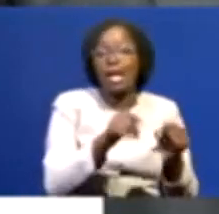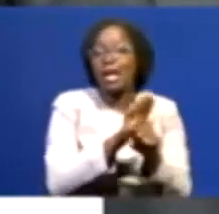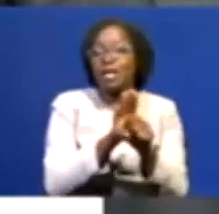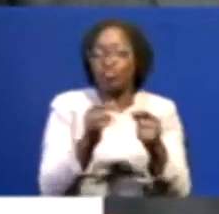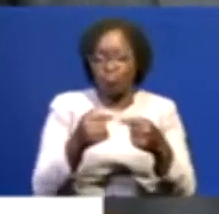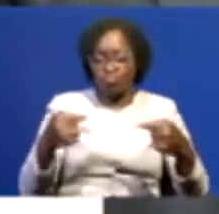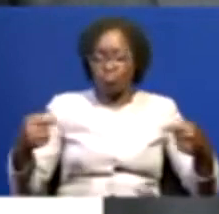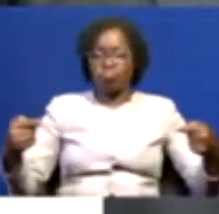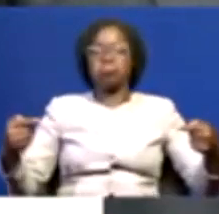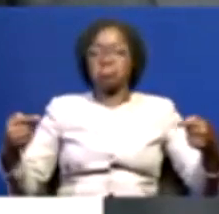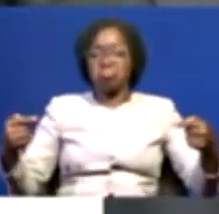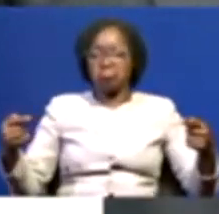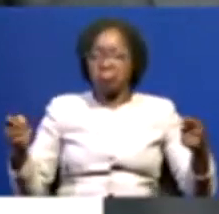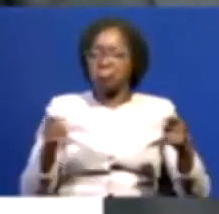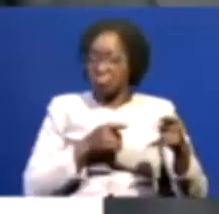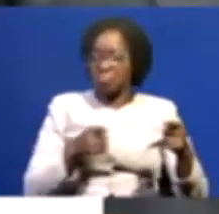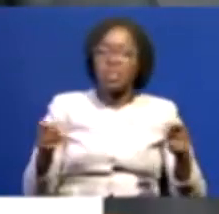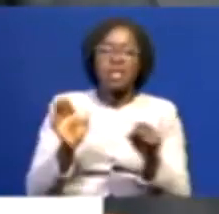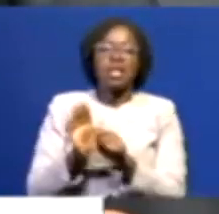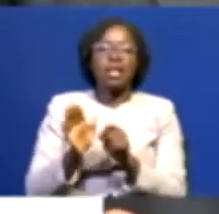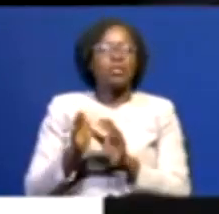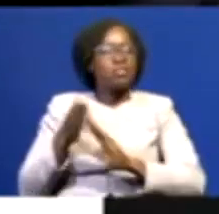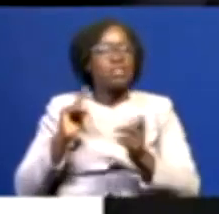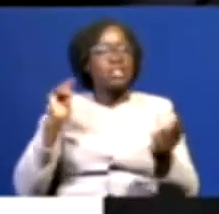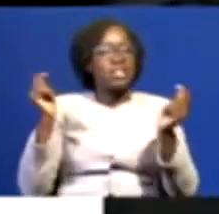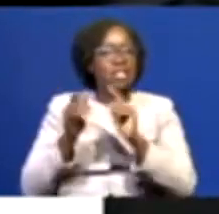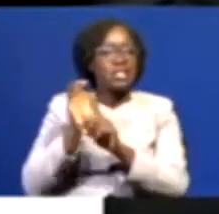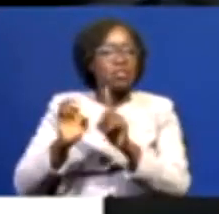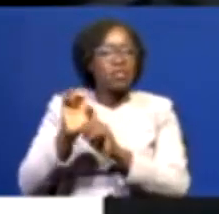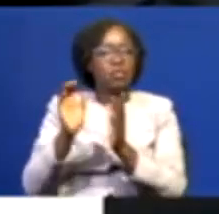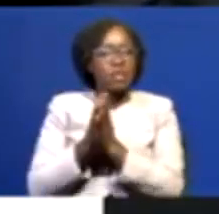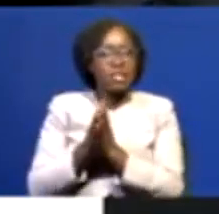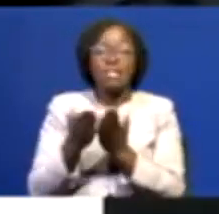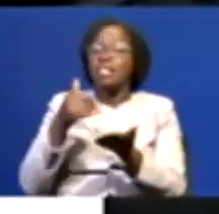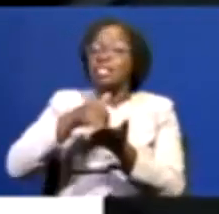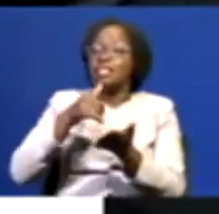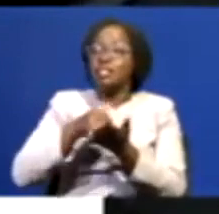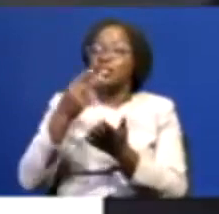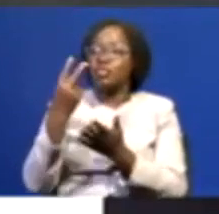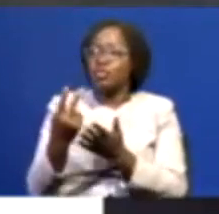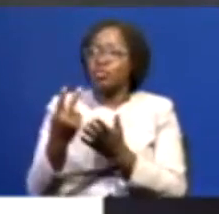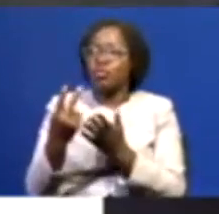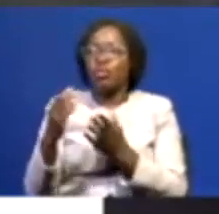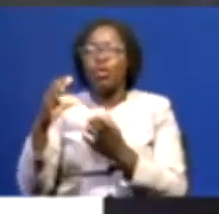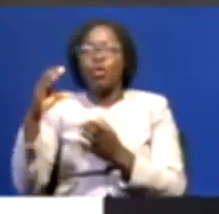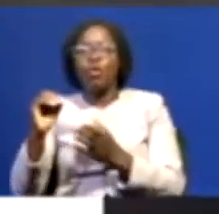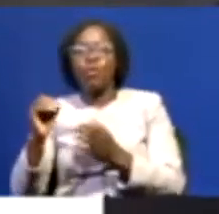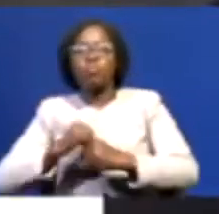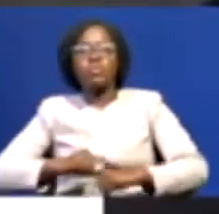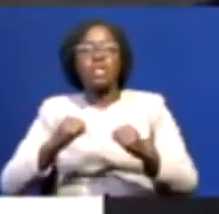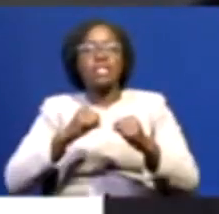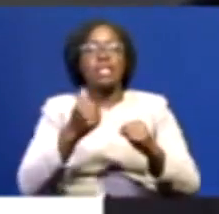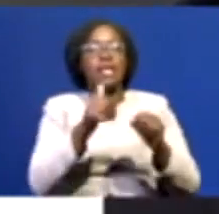that has happened within the space because it's a fast-changing environment. The task force, which comprises of two co-chairs, among